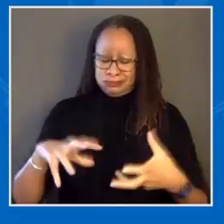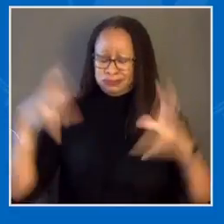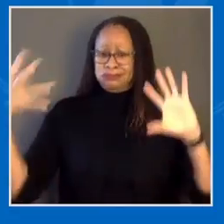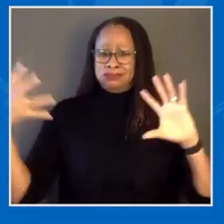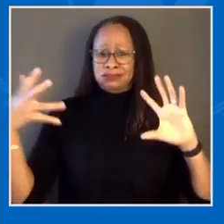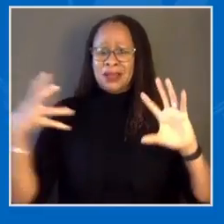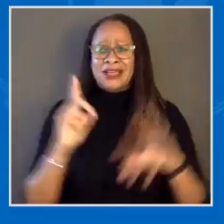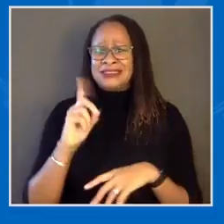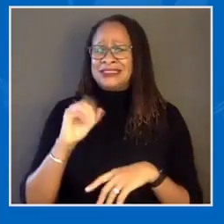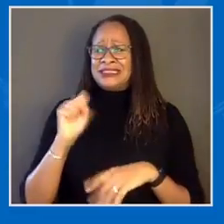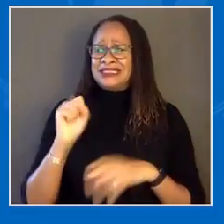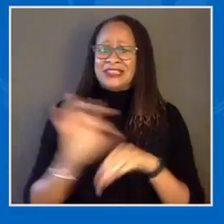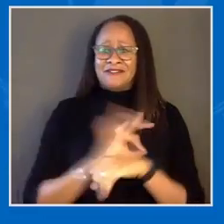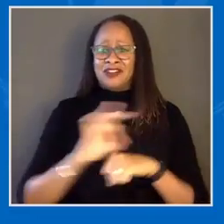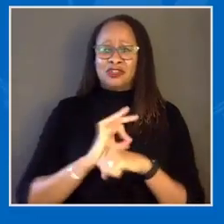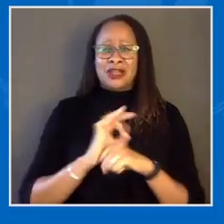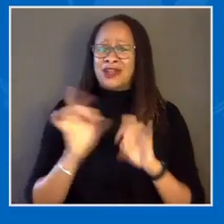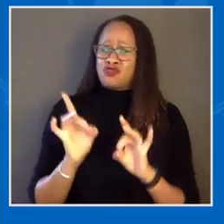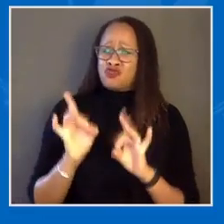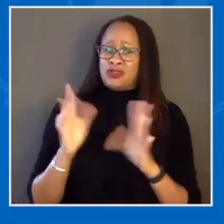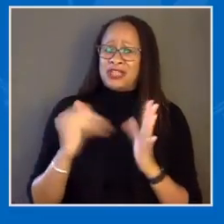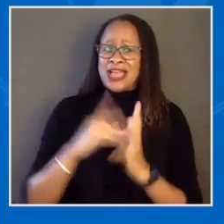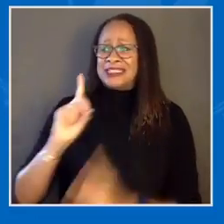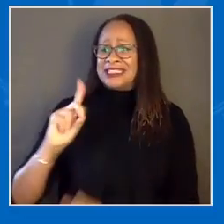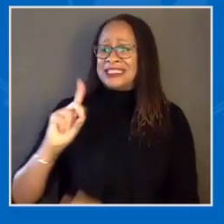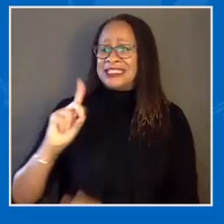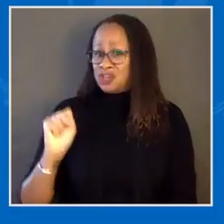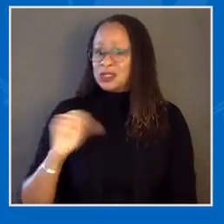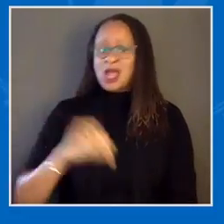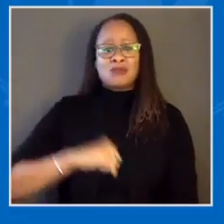absolute cruelty at DHS, I'm proud to